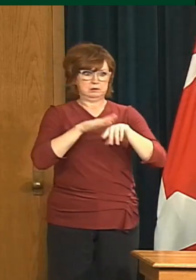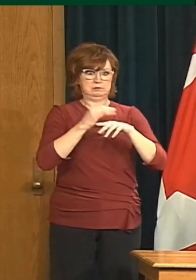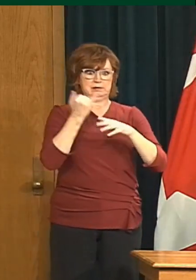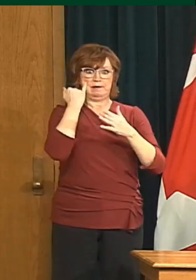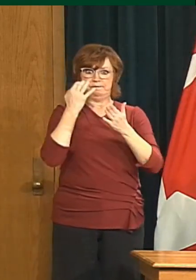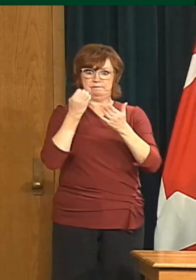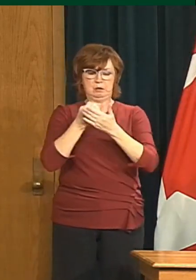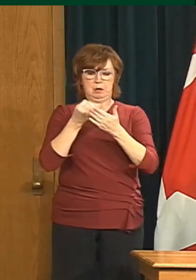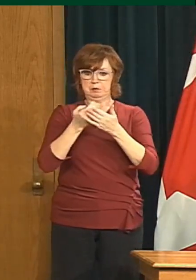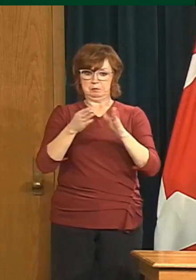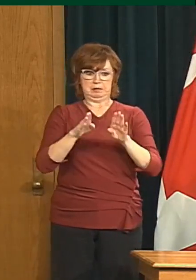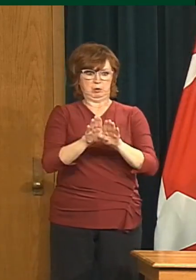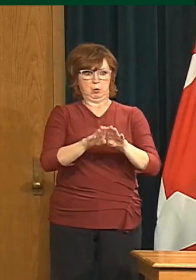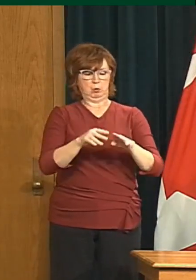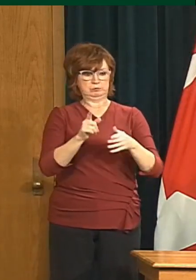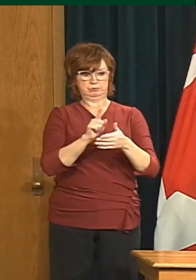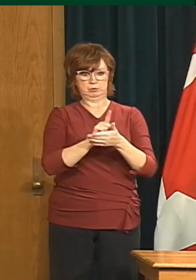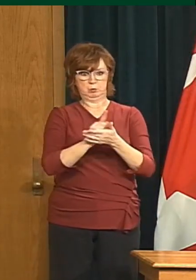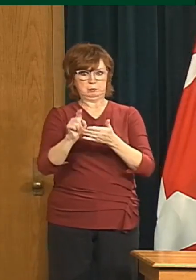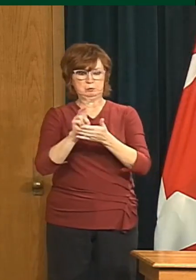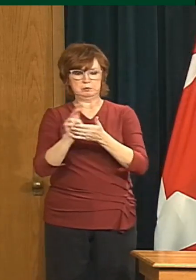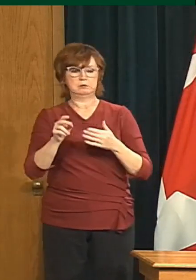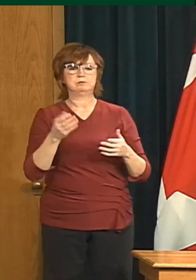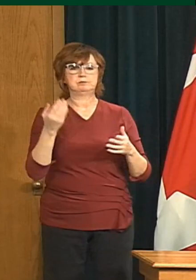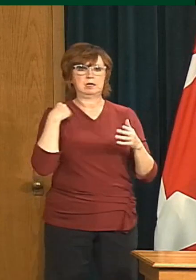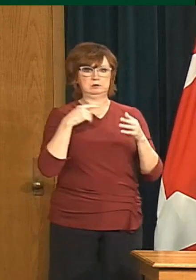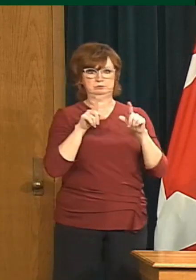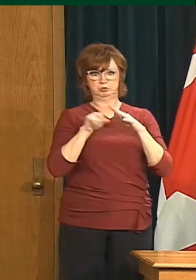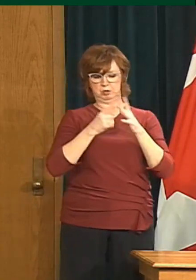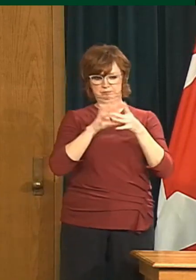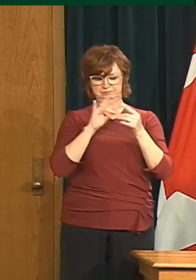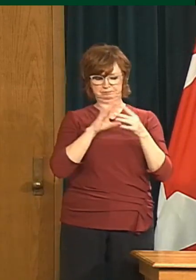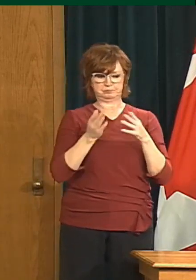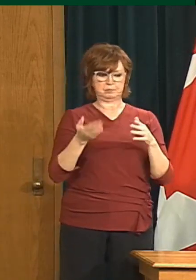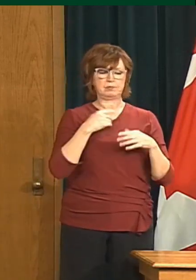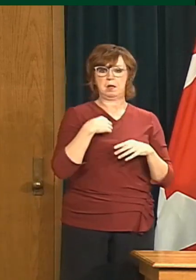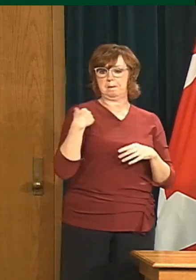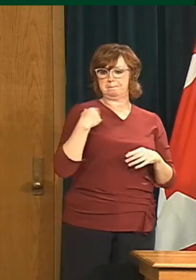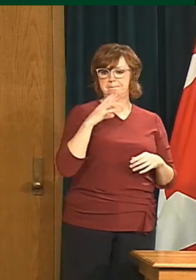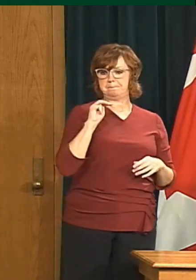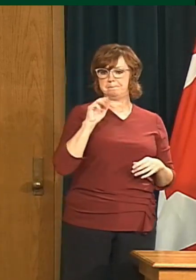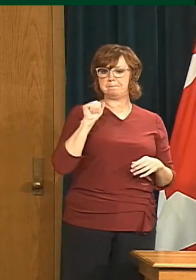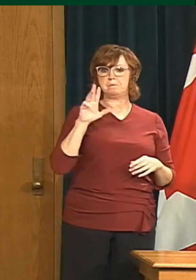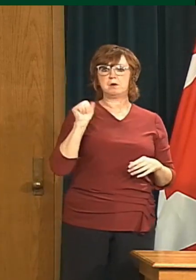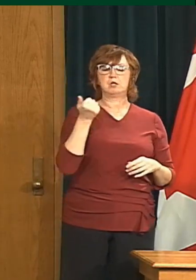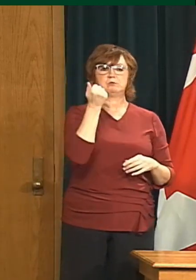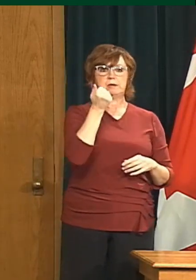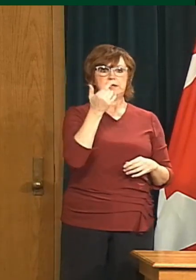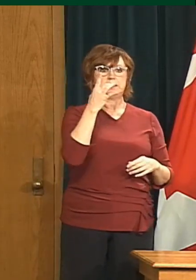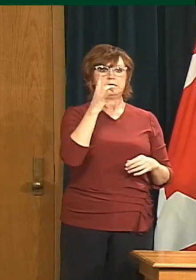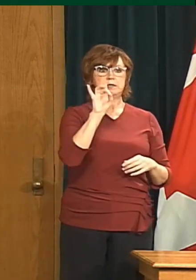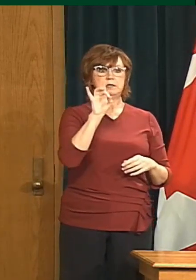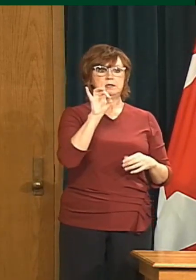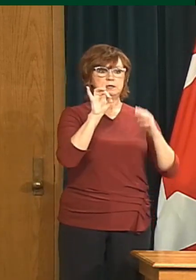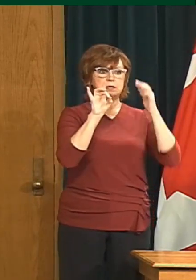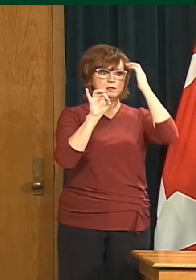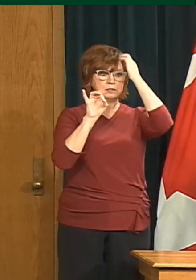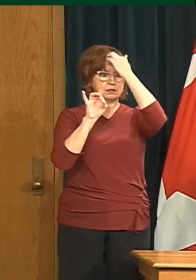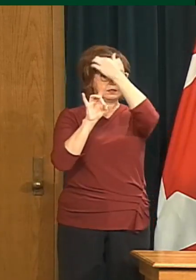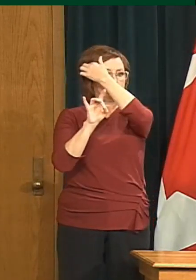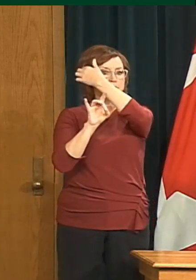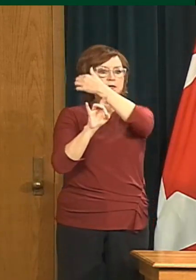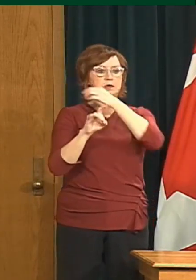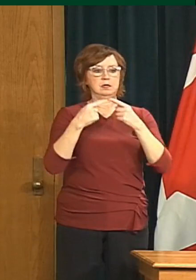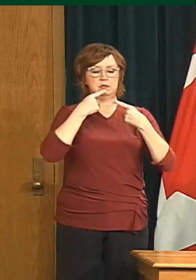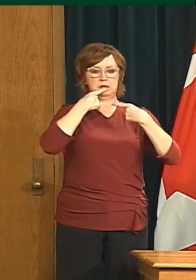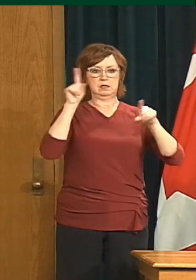On March 18th, a week after the global pandemic was declared and on the day our government declared a state of emergency, we released